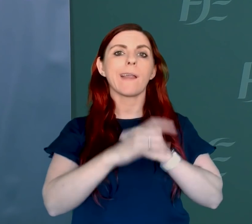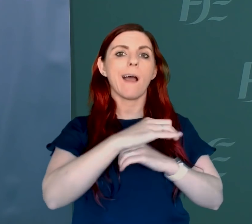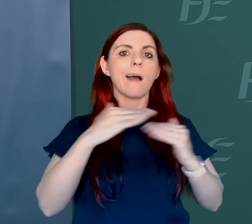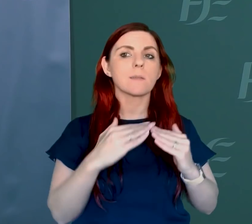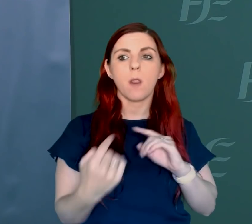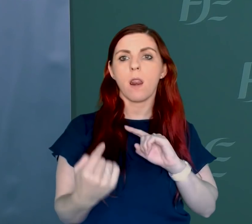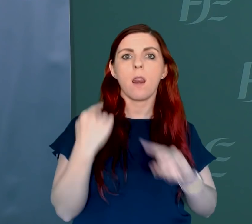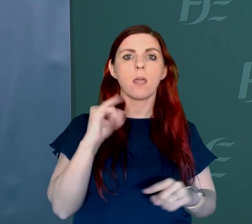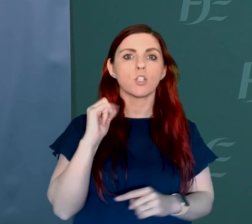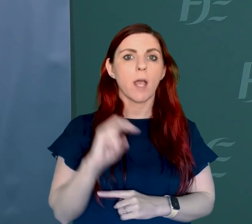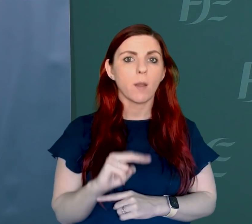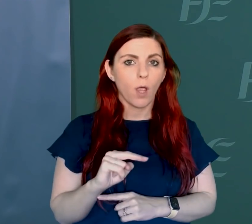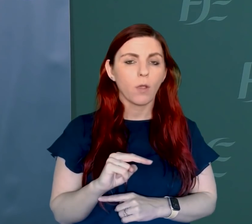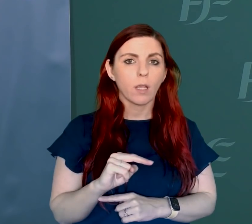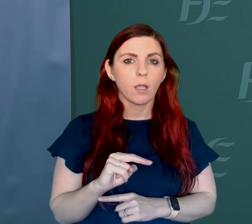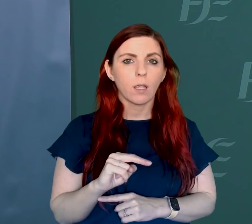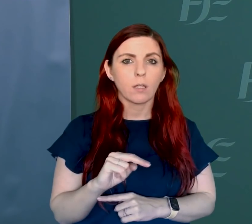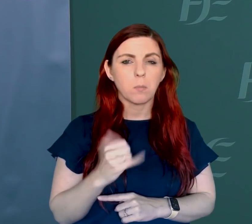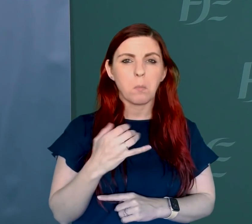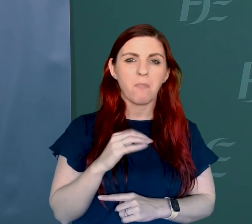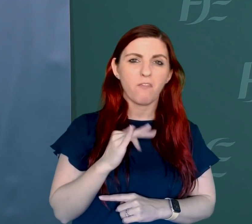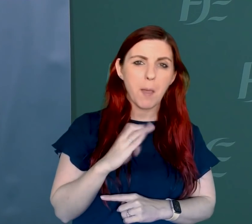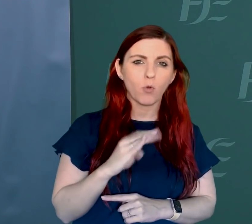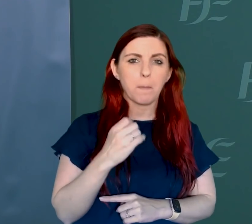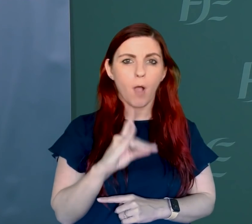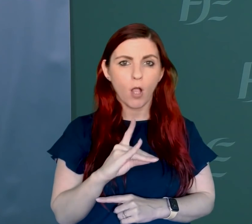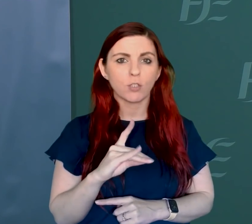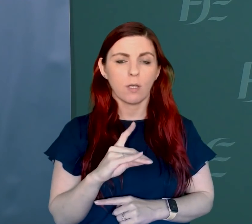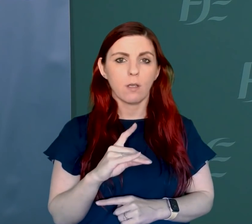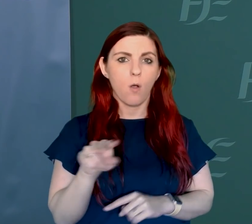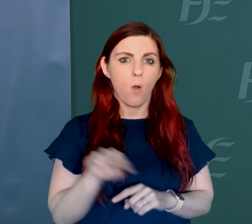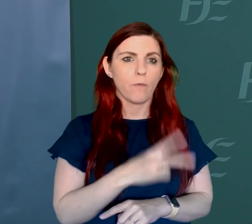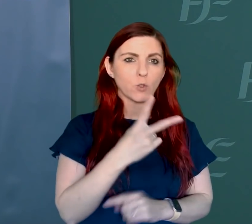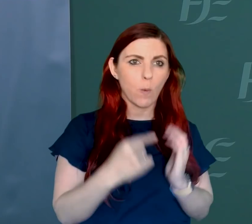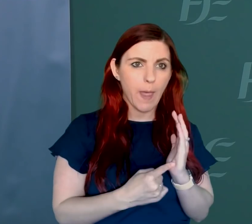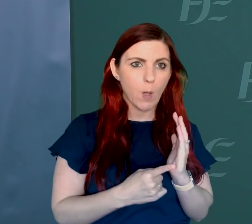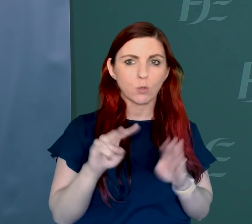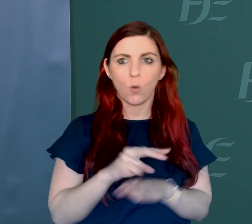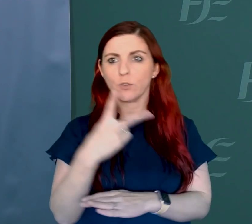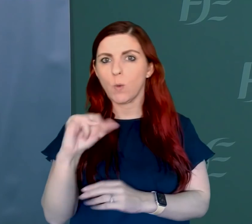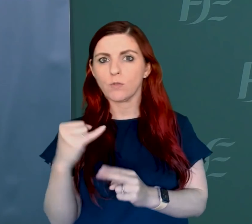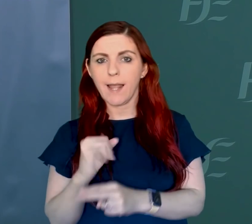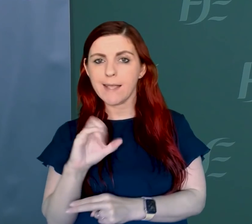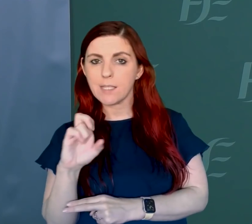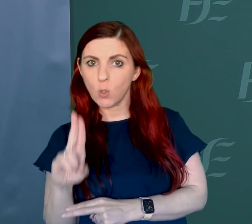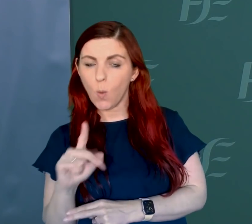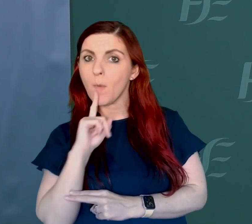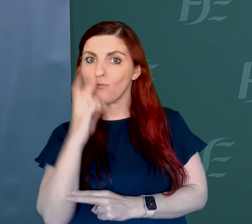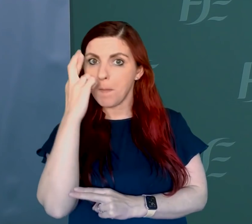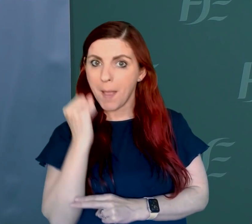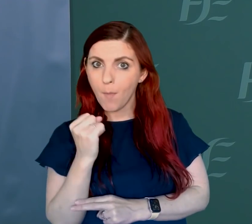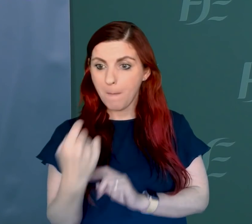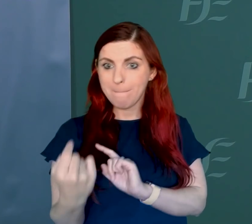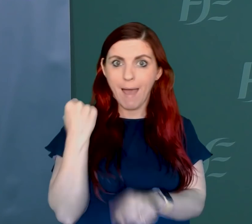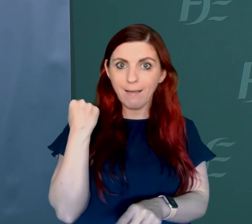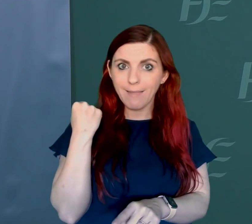had in January through March of over 2,000 and over 200 in ICU. But again, I make the point, at this